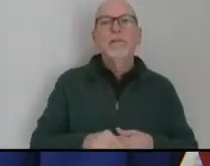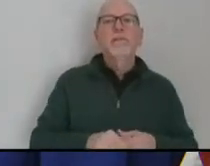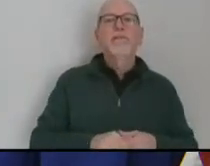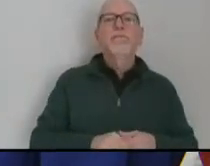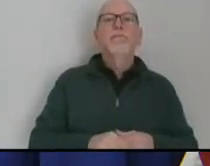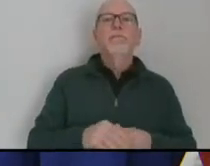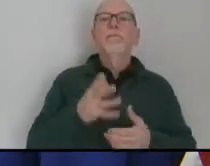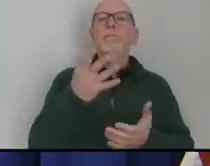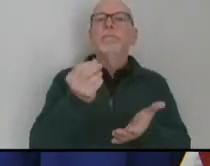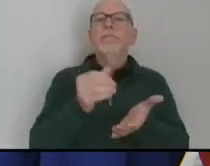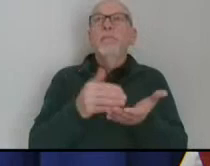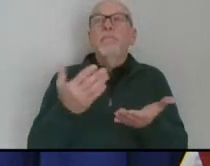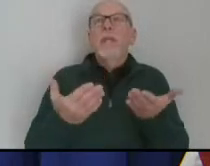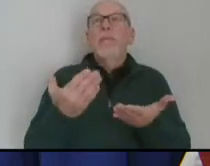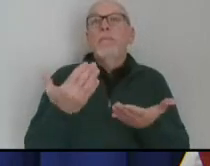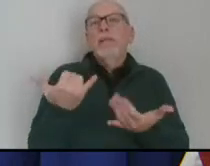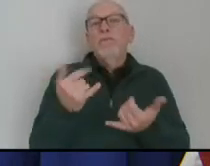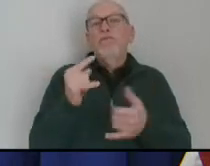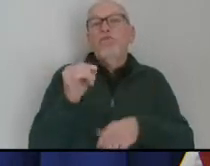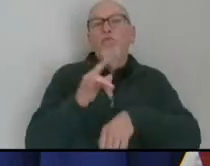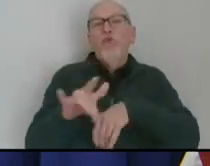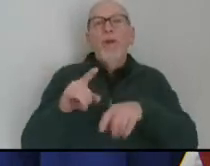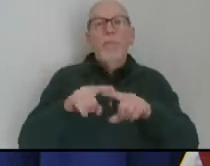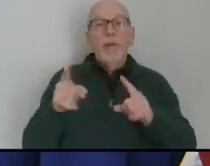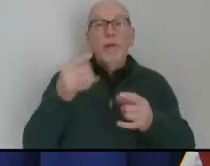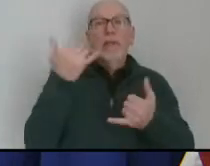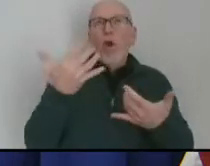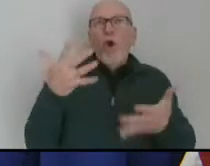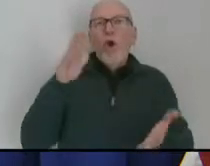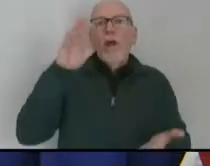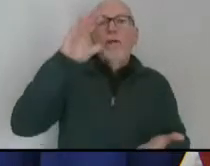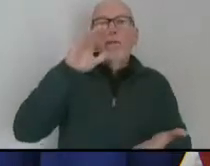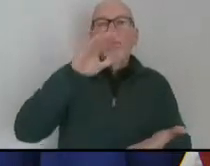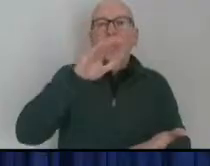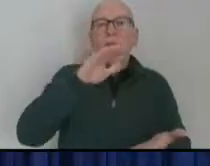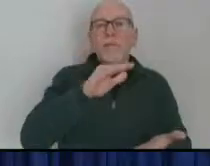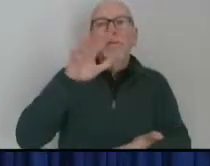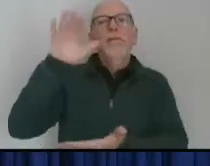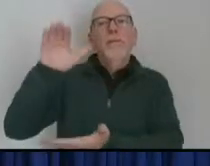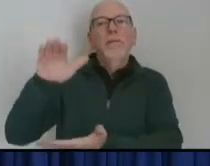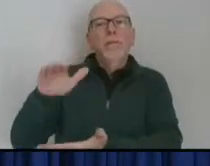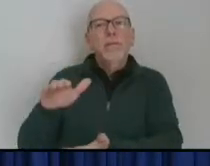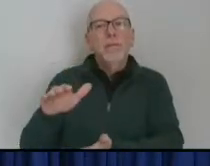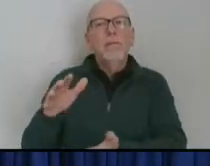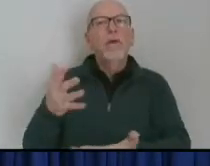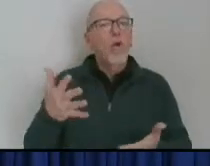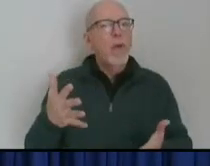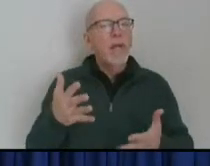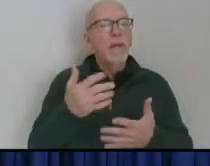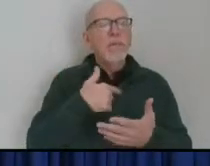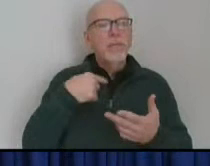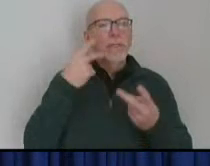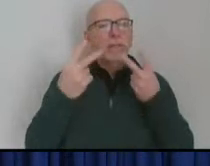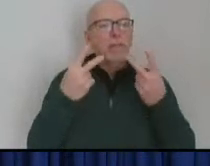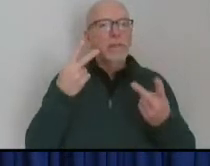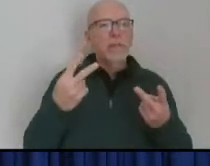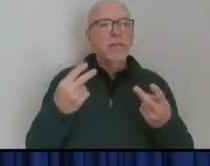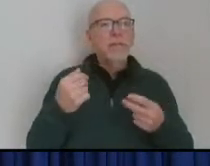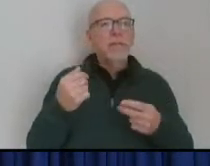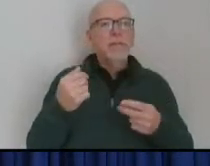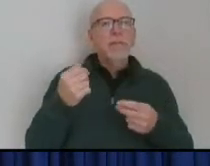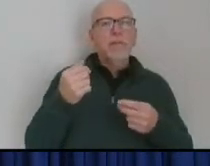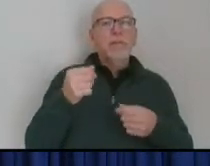And again, maybe too early to tell, but those are coming down. I mean, it's just the facts are the facts, and we're starting to see reason